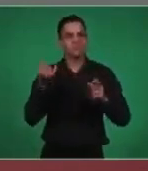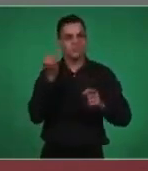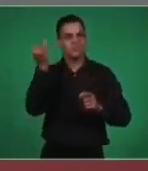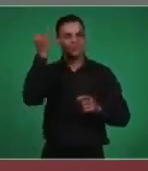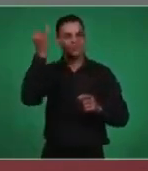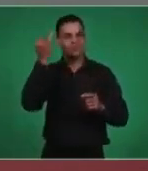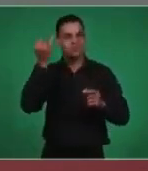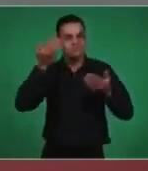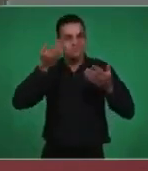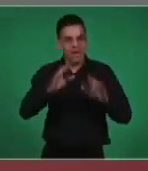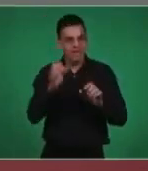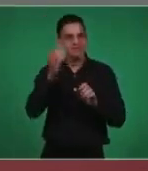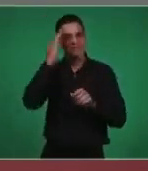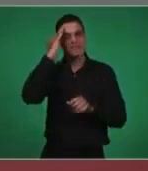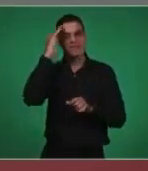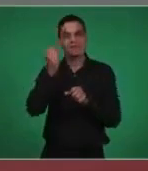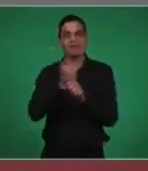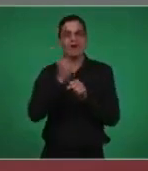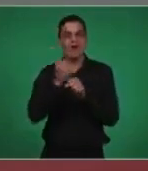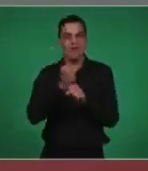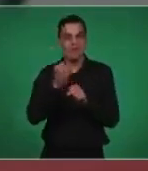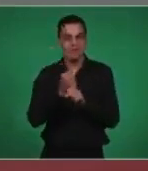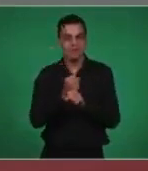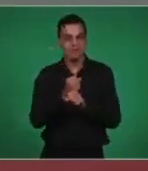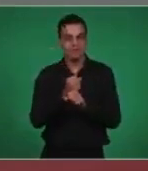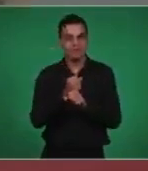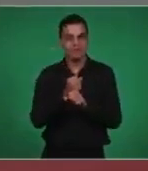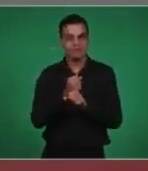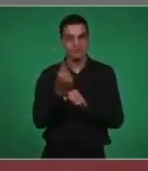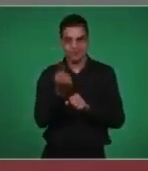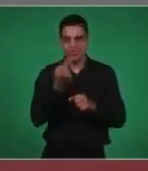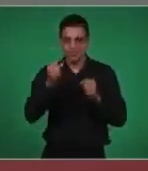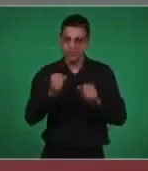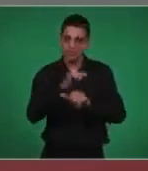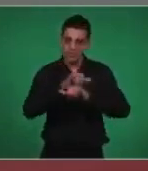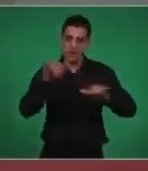in which we can say that the love is here.